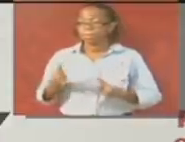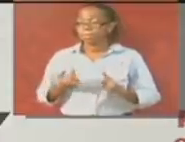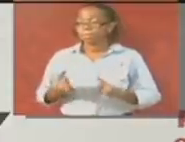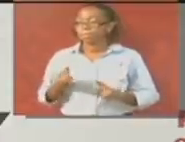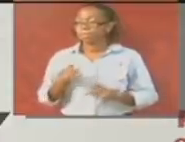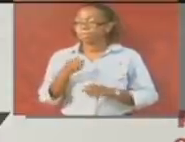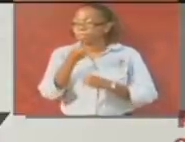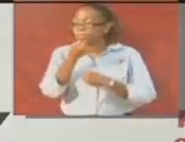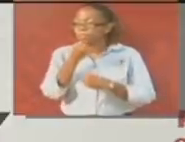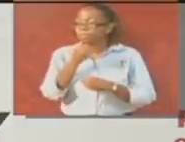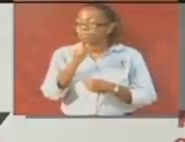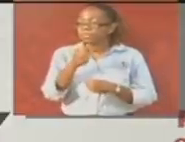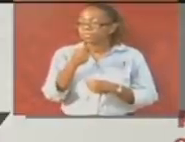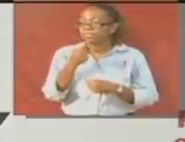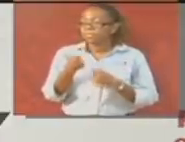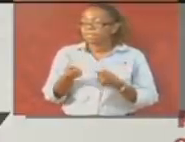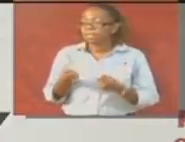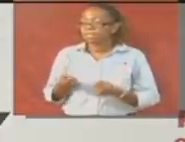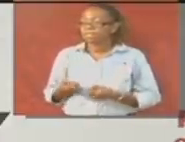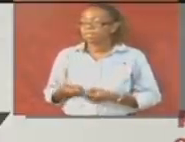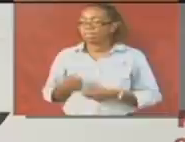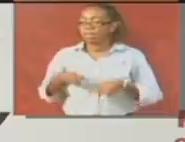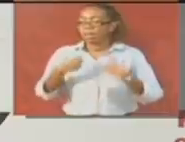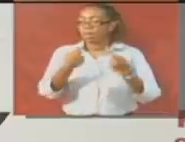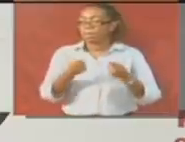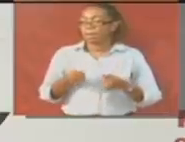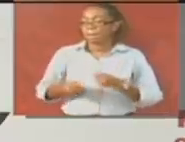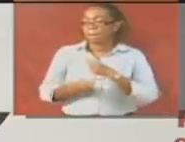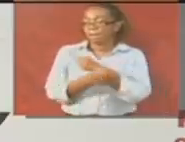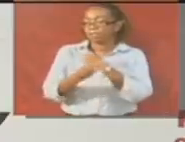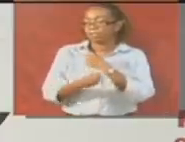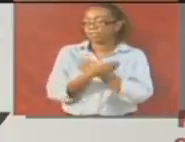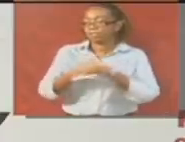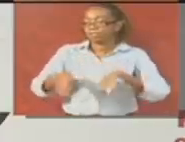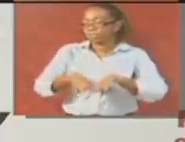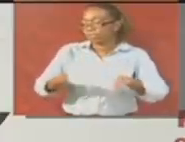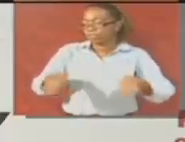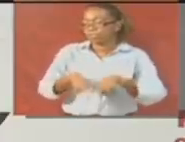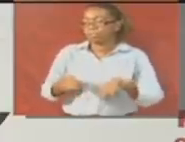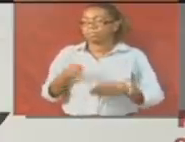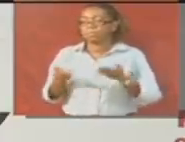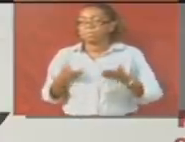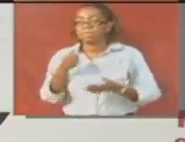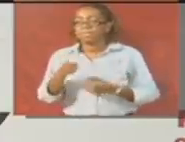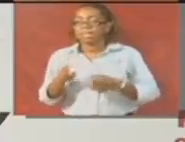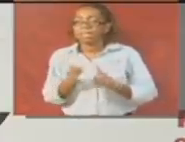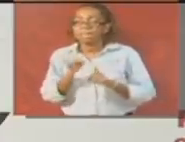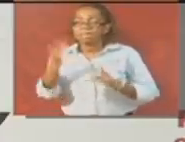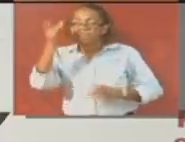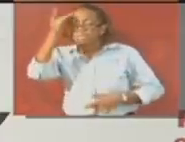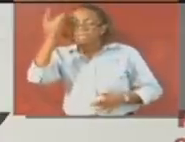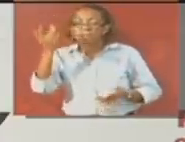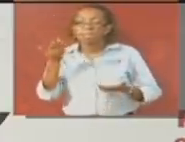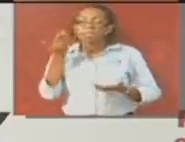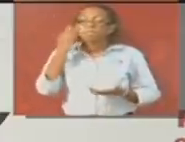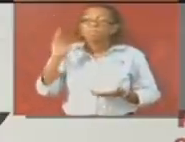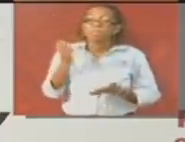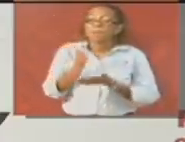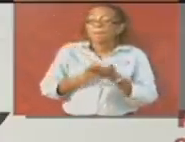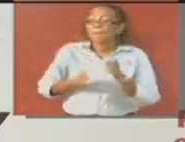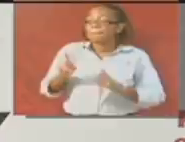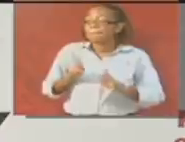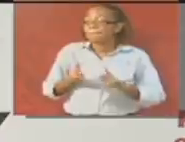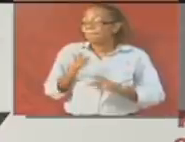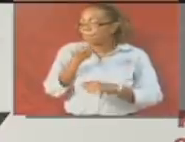of the contact tracing information that is gathered. But what we do note within numbers is that when there